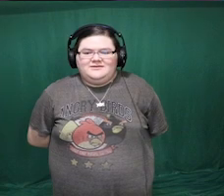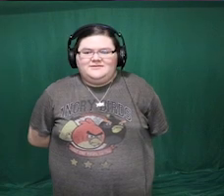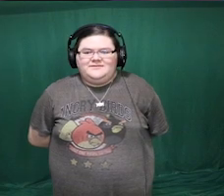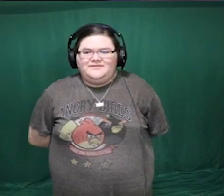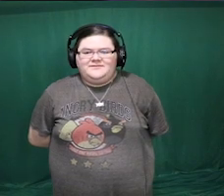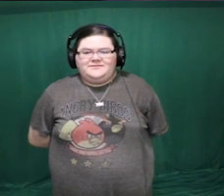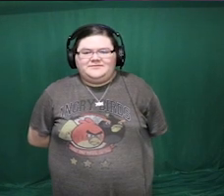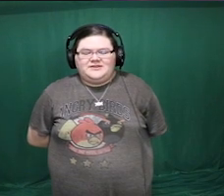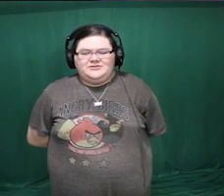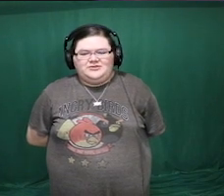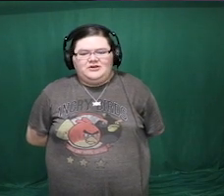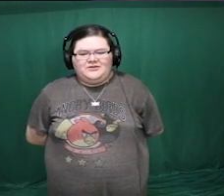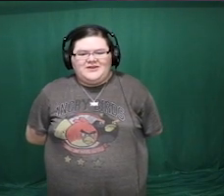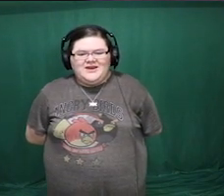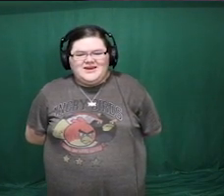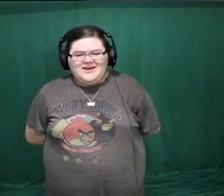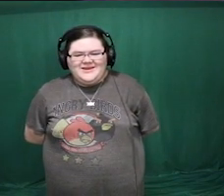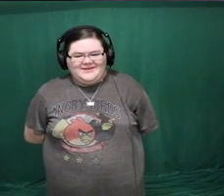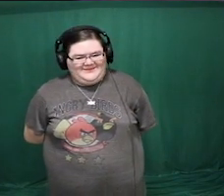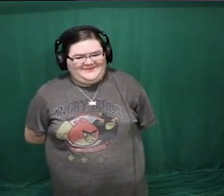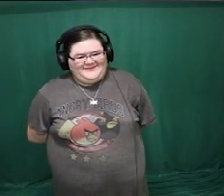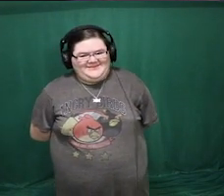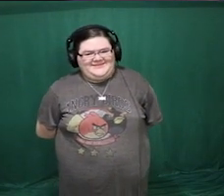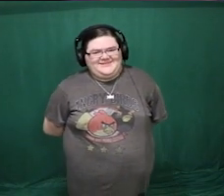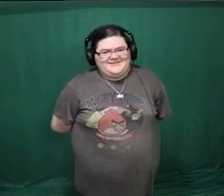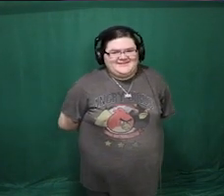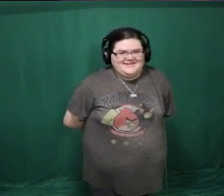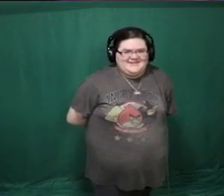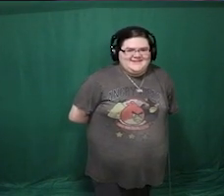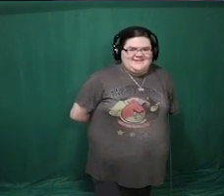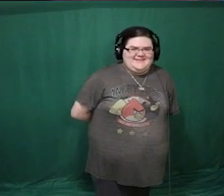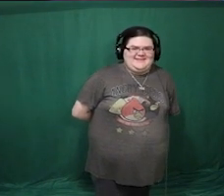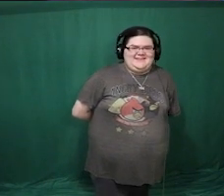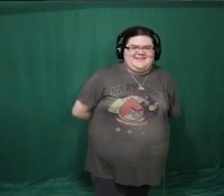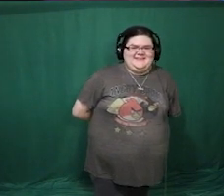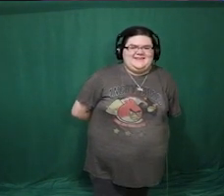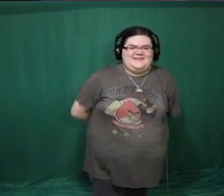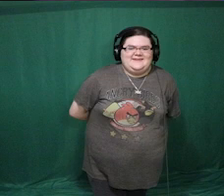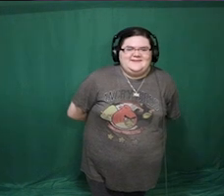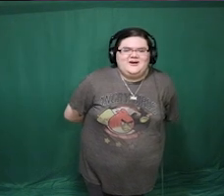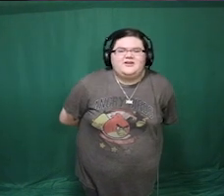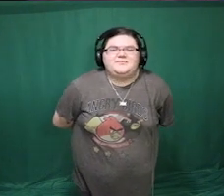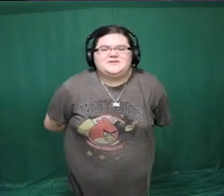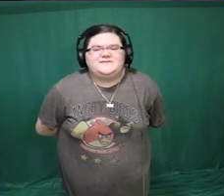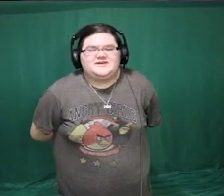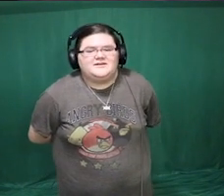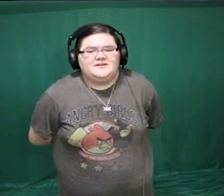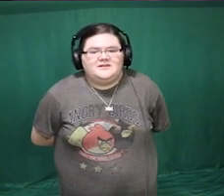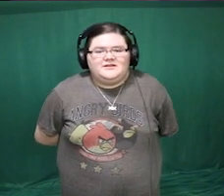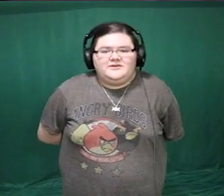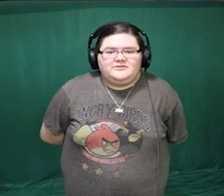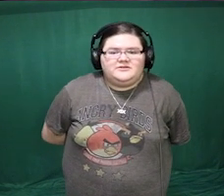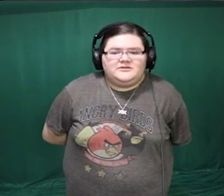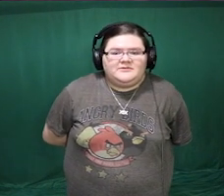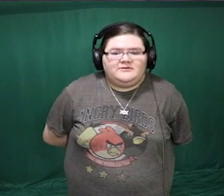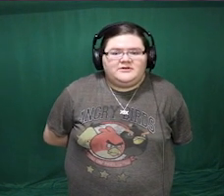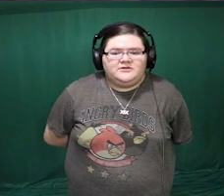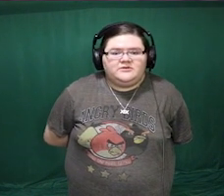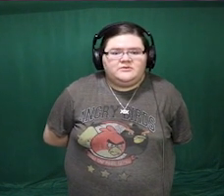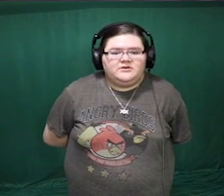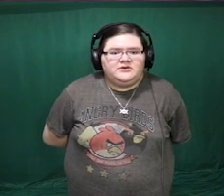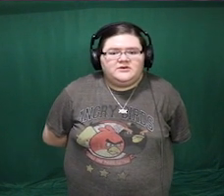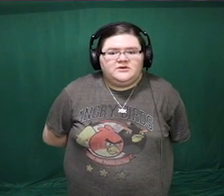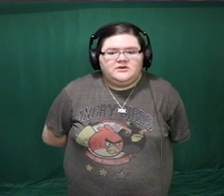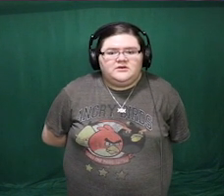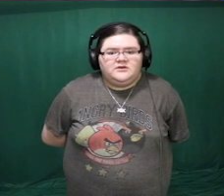okay. Geography! Hey, yo, what's going on? Why are you guys all against me? Oh,